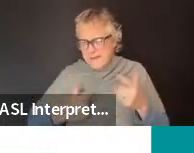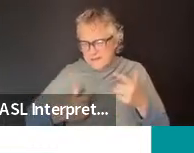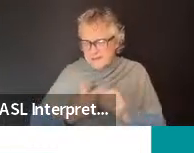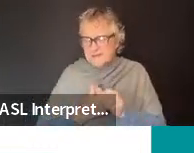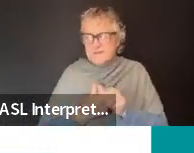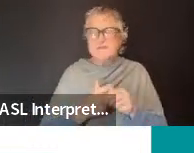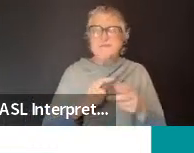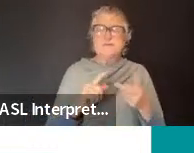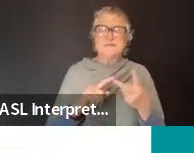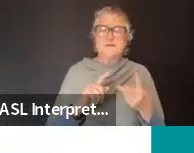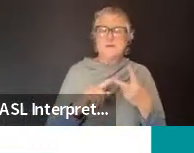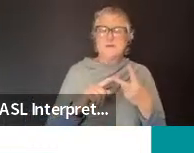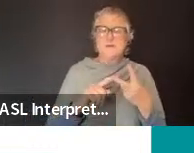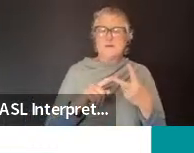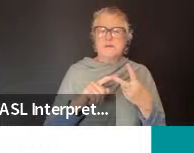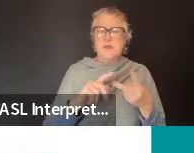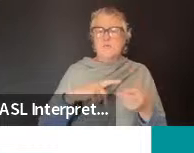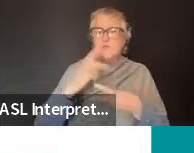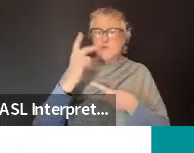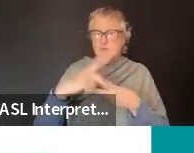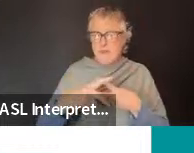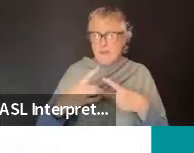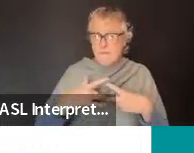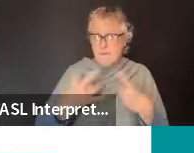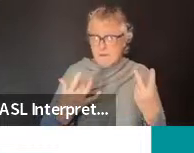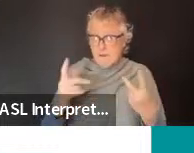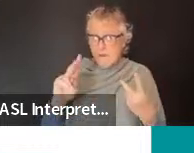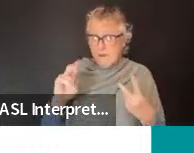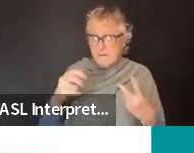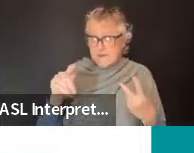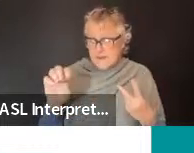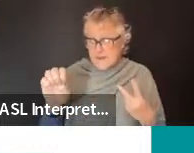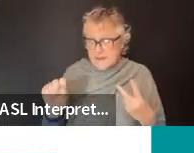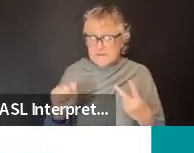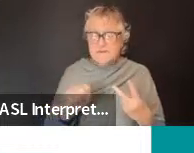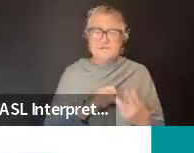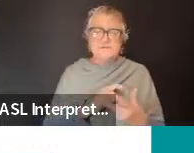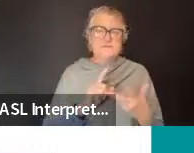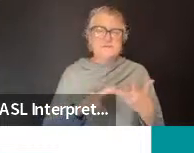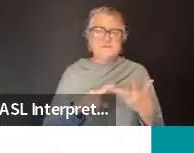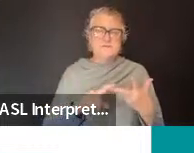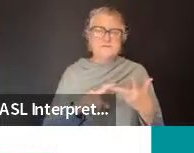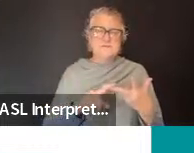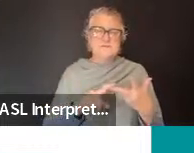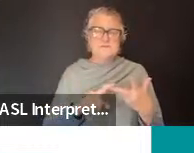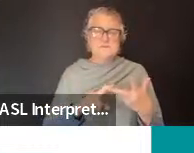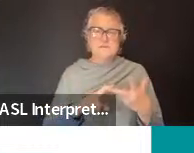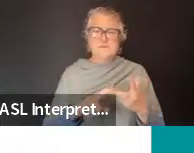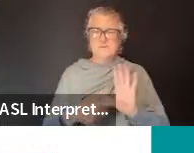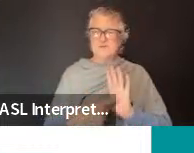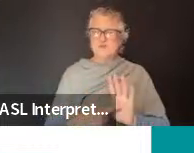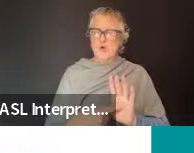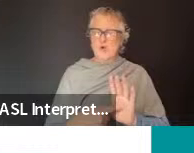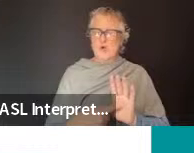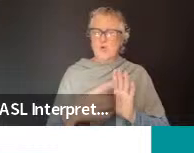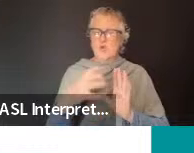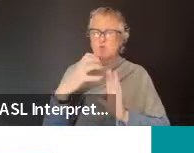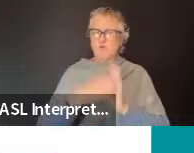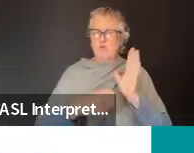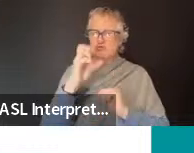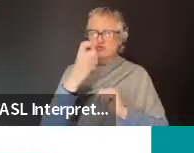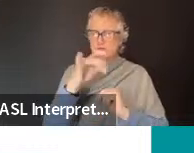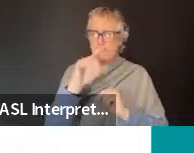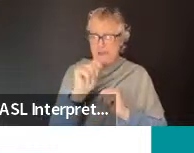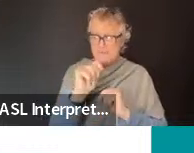update, some discussion about the draft SEIS and public comment opportunities, and then